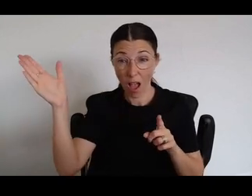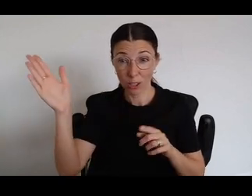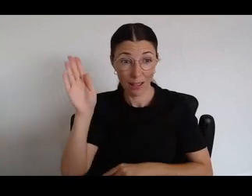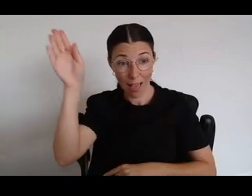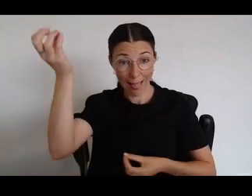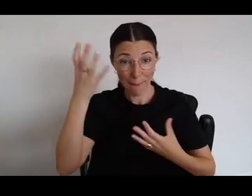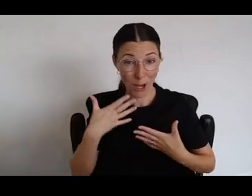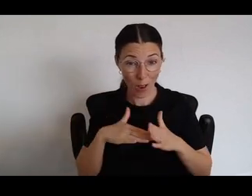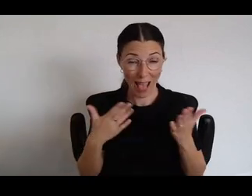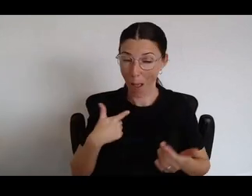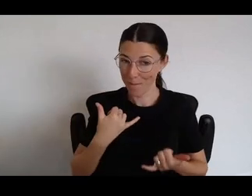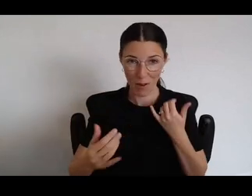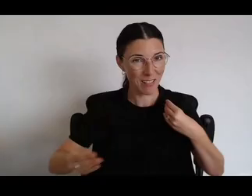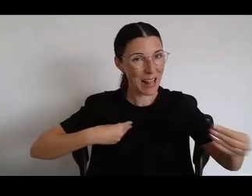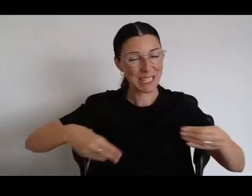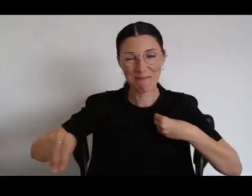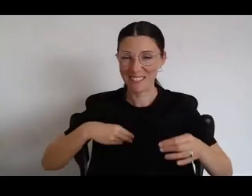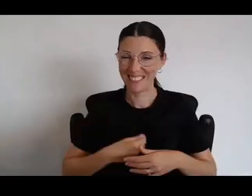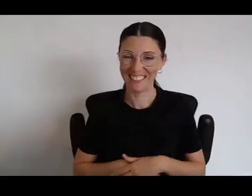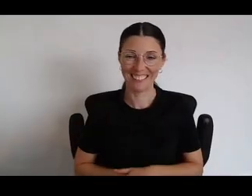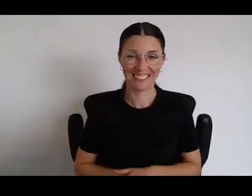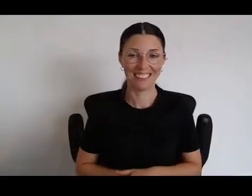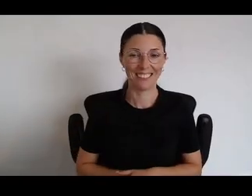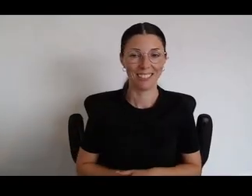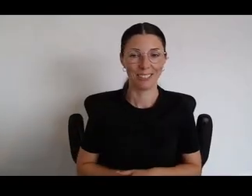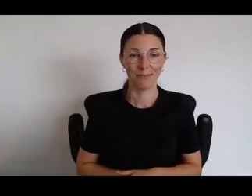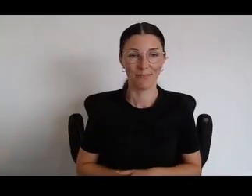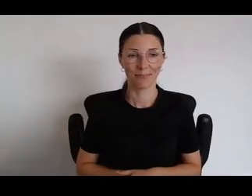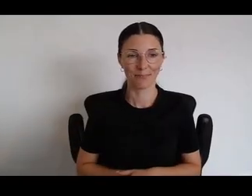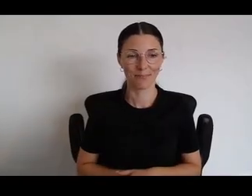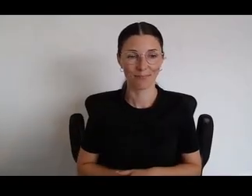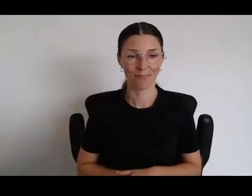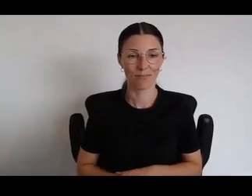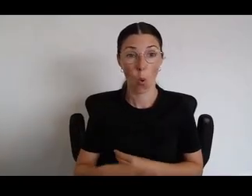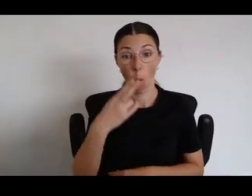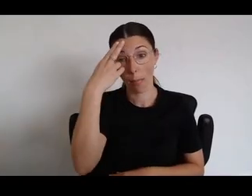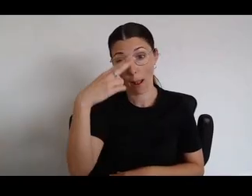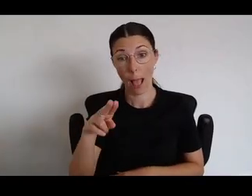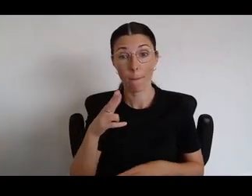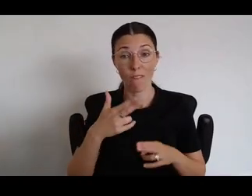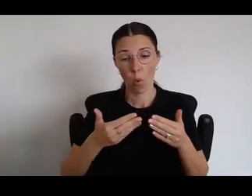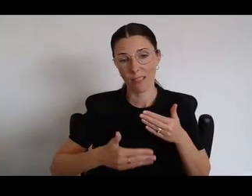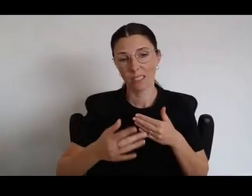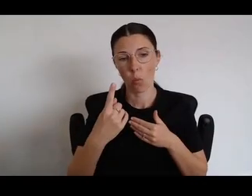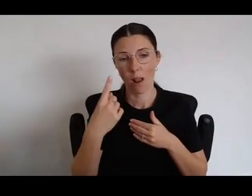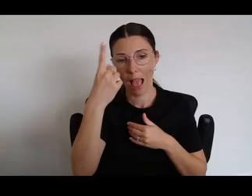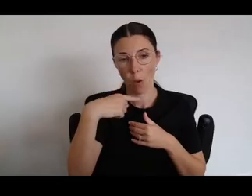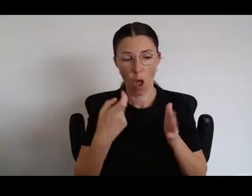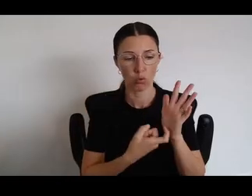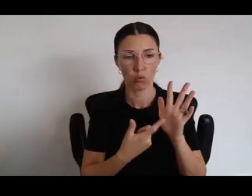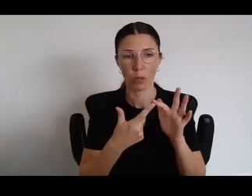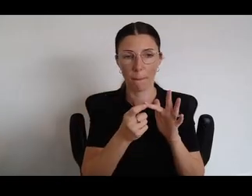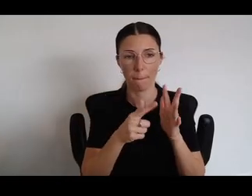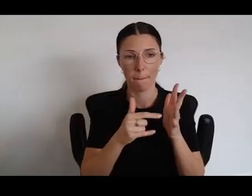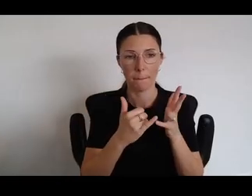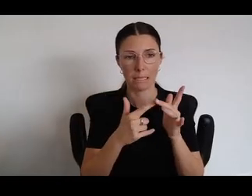very flexible to do these things. So the title of this hour is Repositioning Our Schools, and